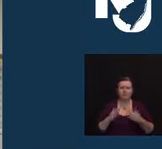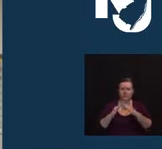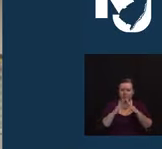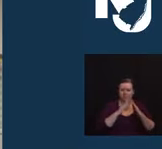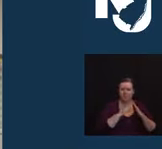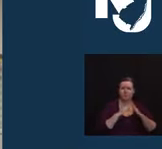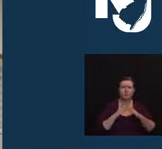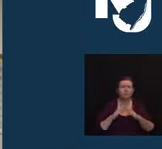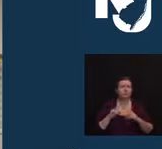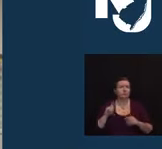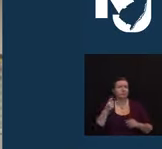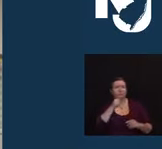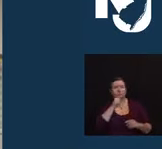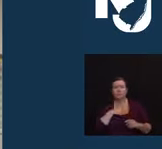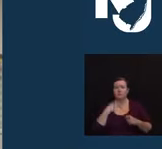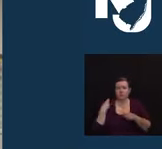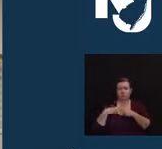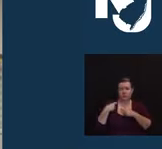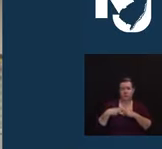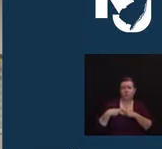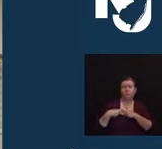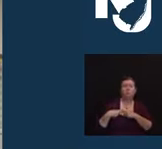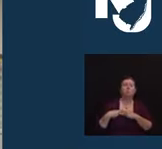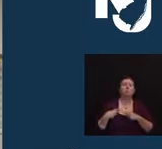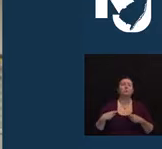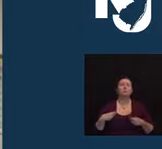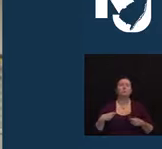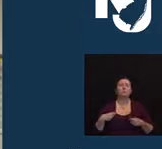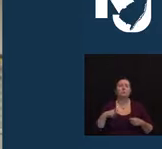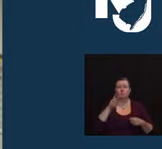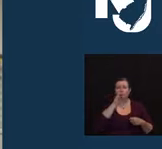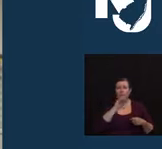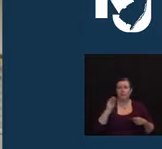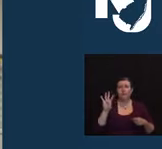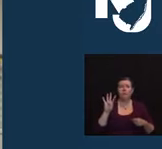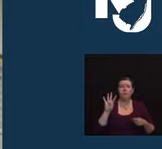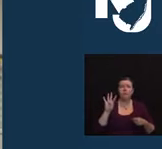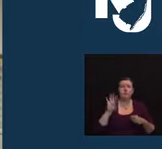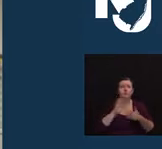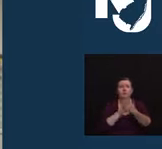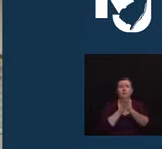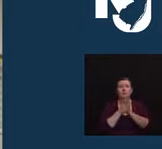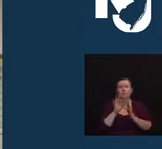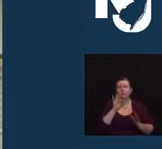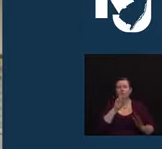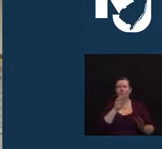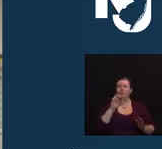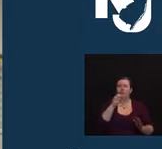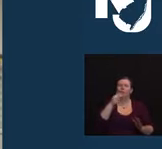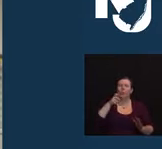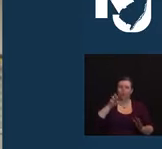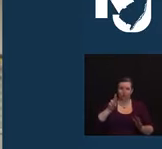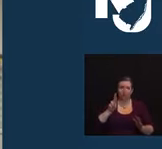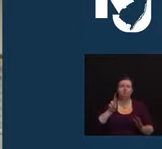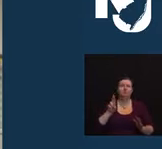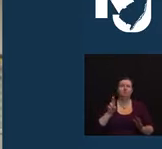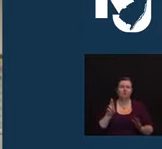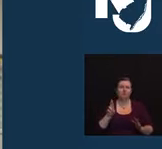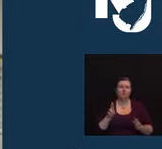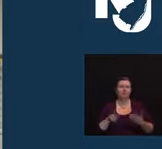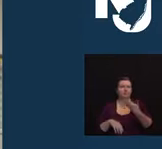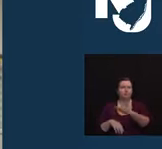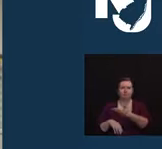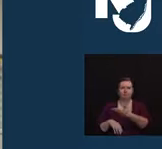Freeholder Board in 2004. She was an educator by profession and an activist by nature,